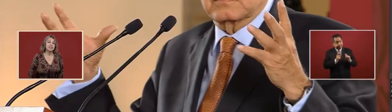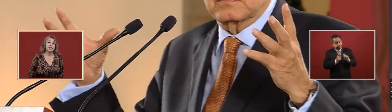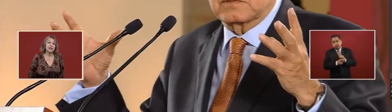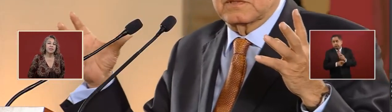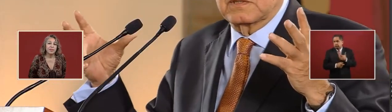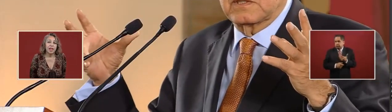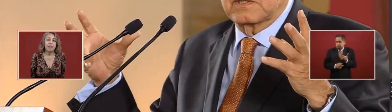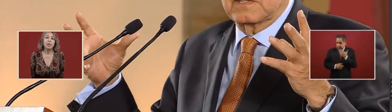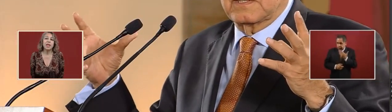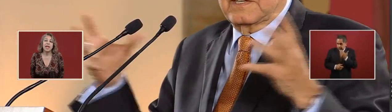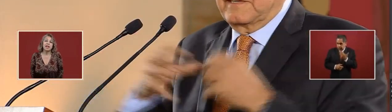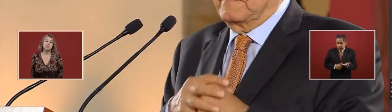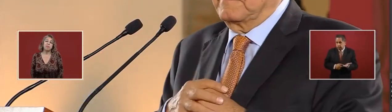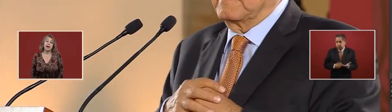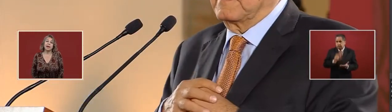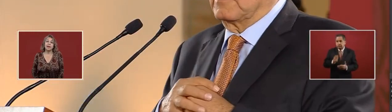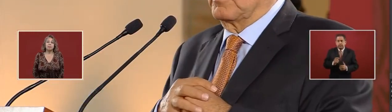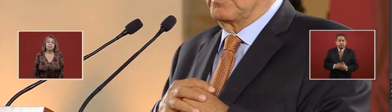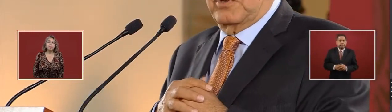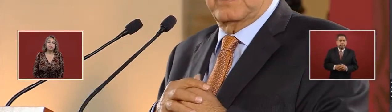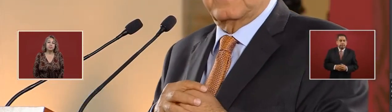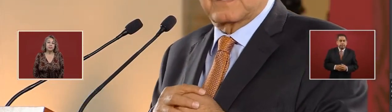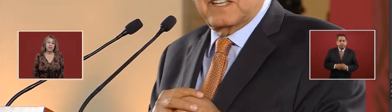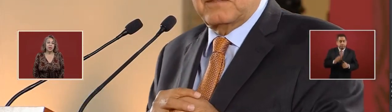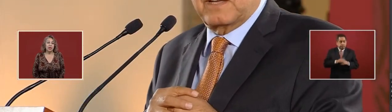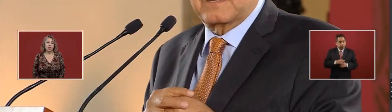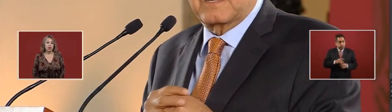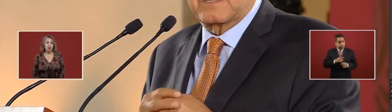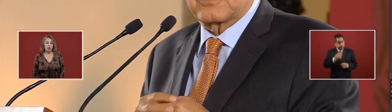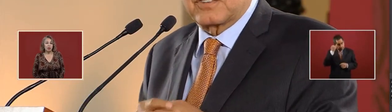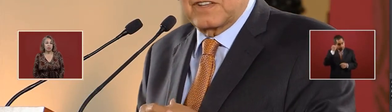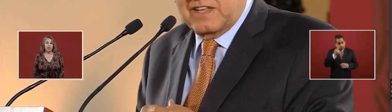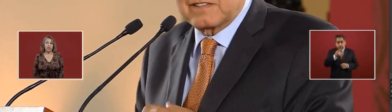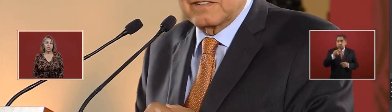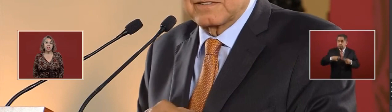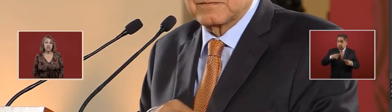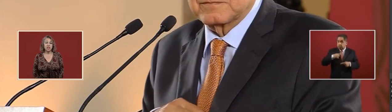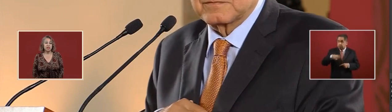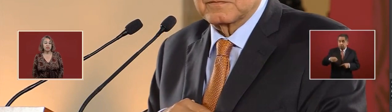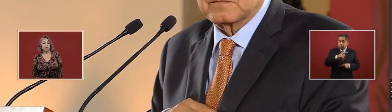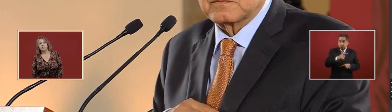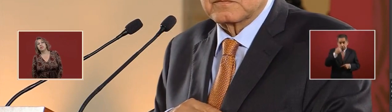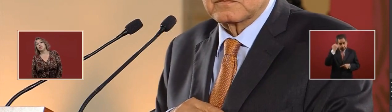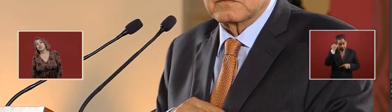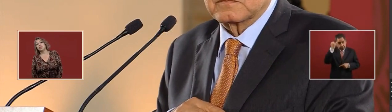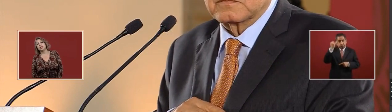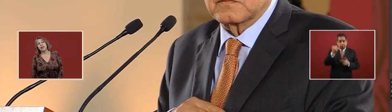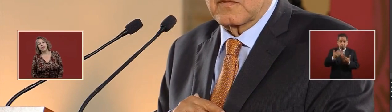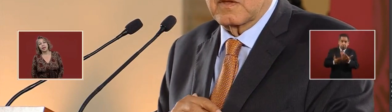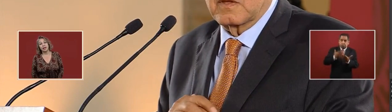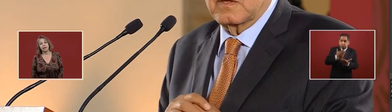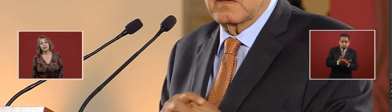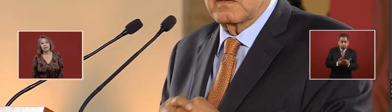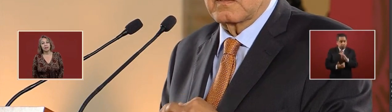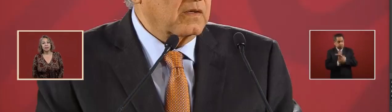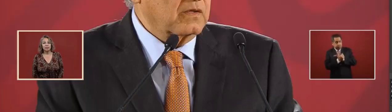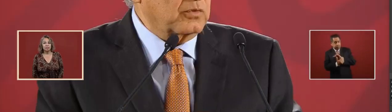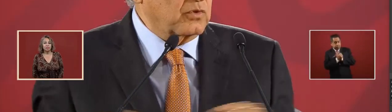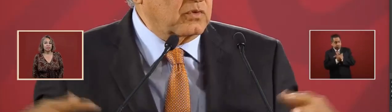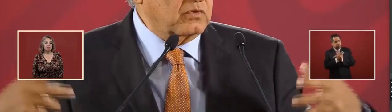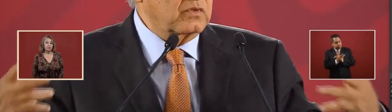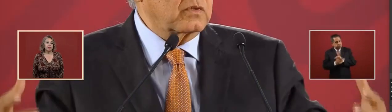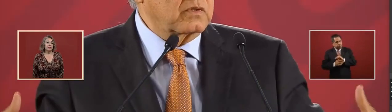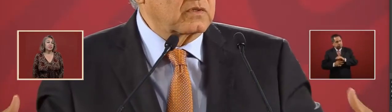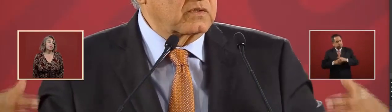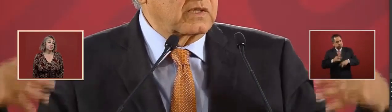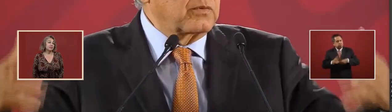things have been gained by por iniciativa de la sociedad. The initiative of the society sobre